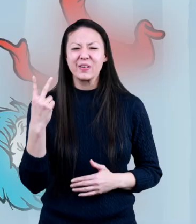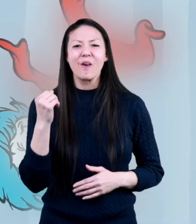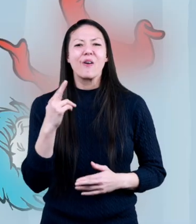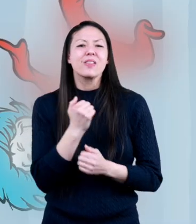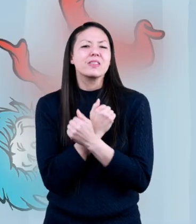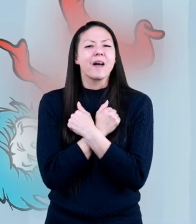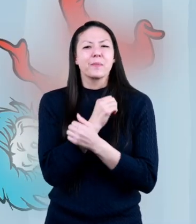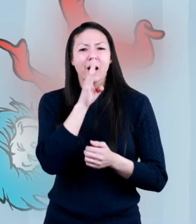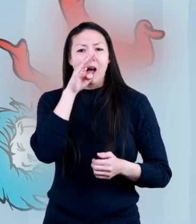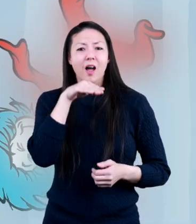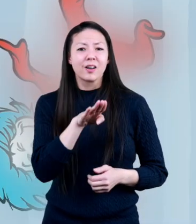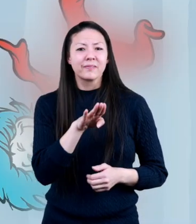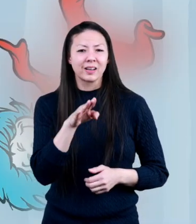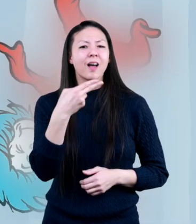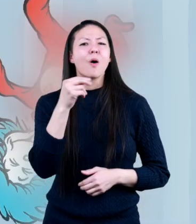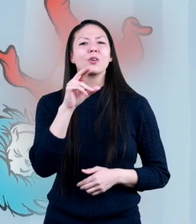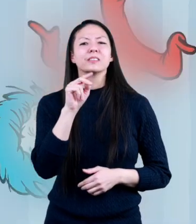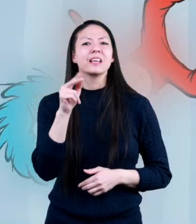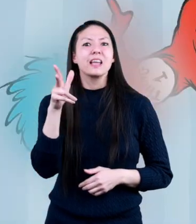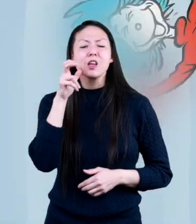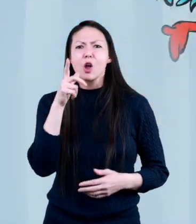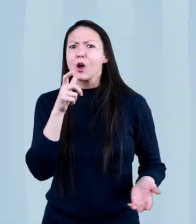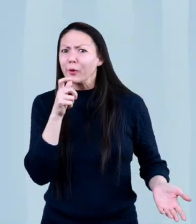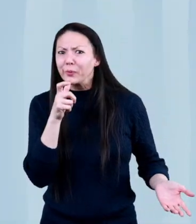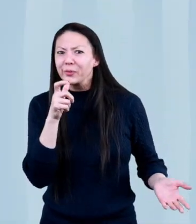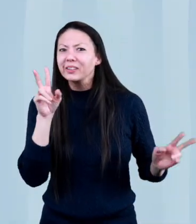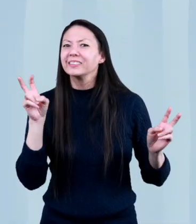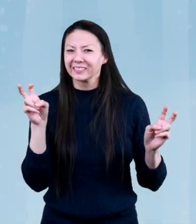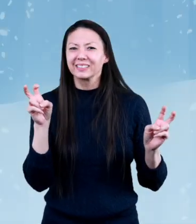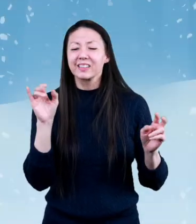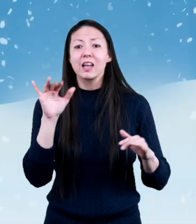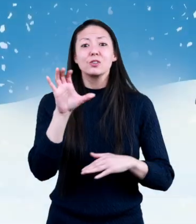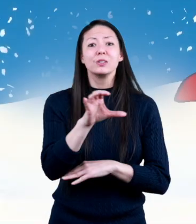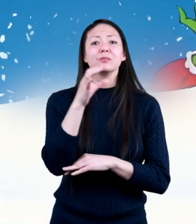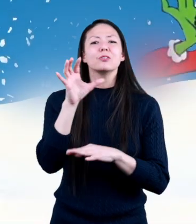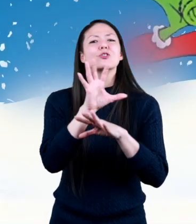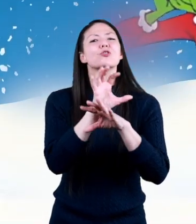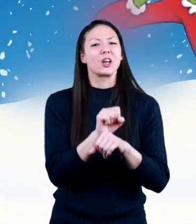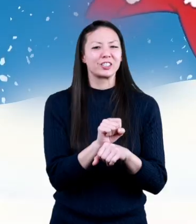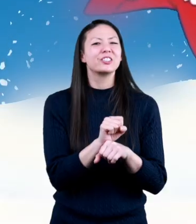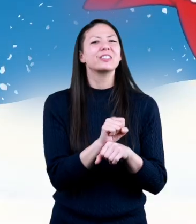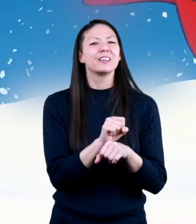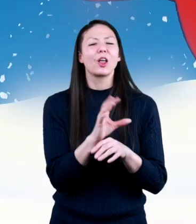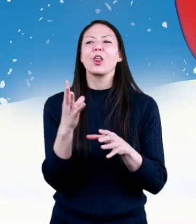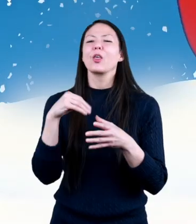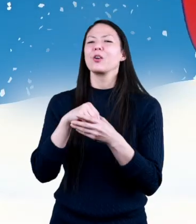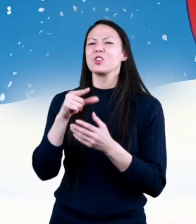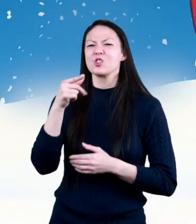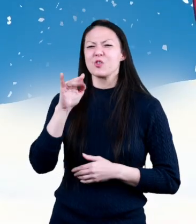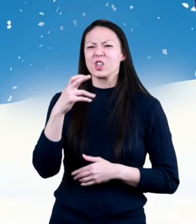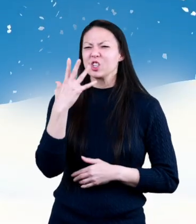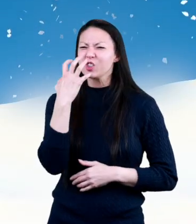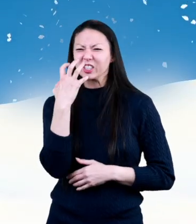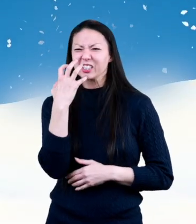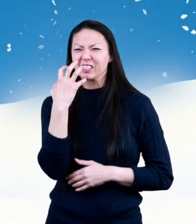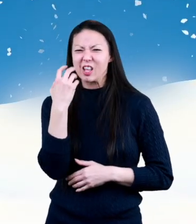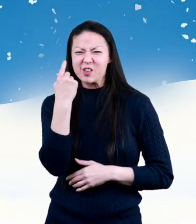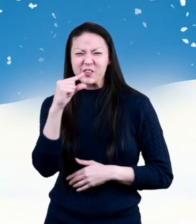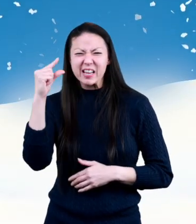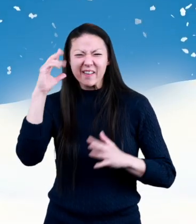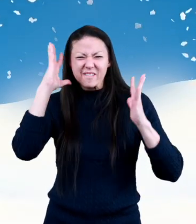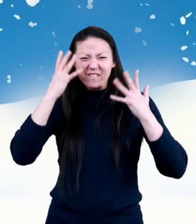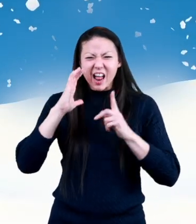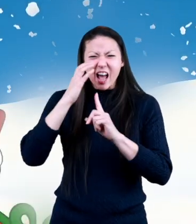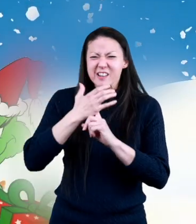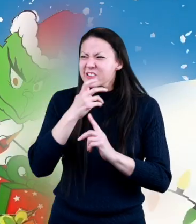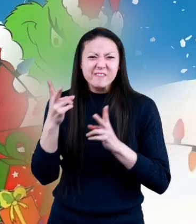of a lovable elephant, Horton Hears a Who? At Christmas, some traditions include his Grinch, a green